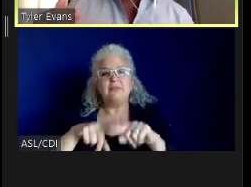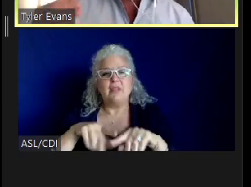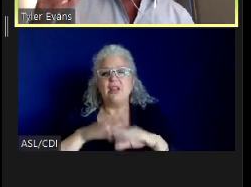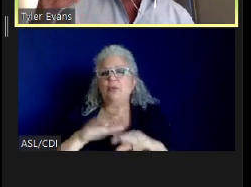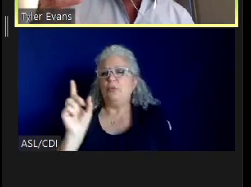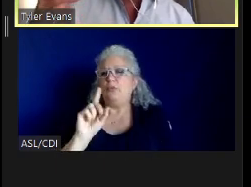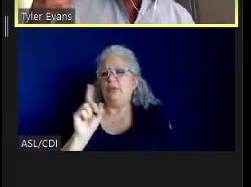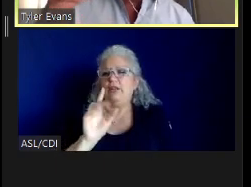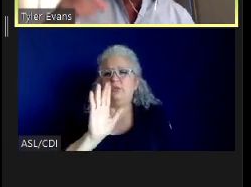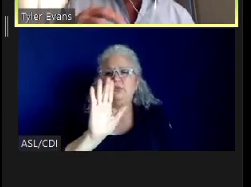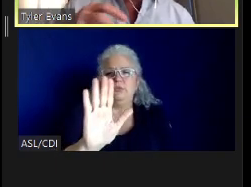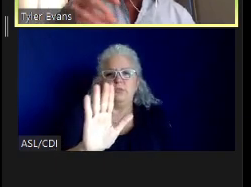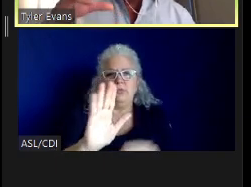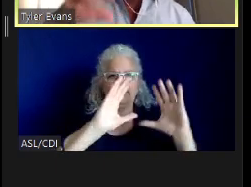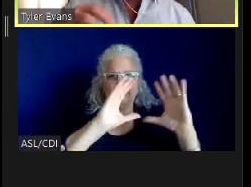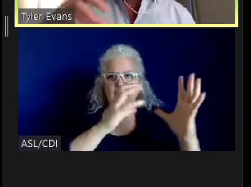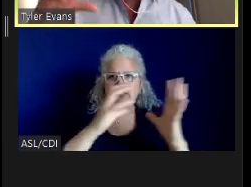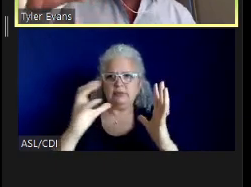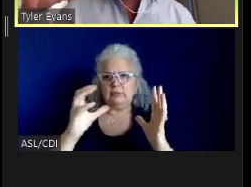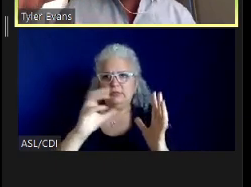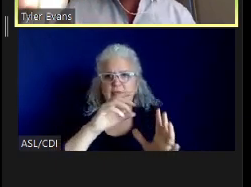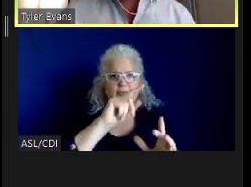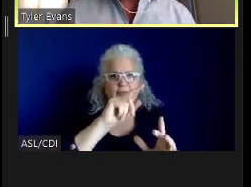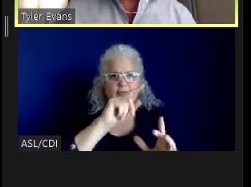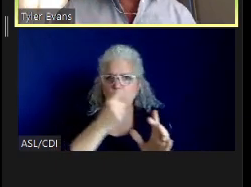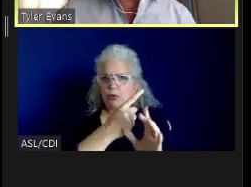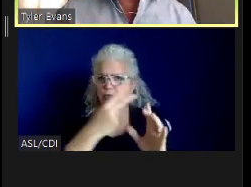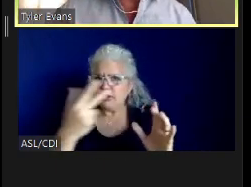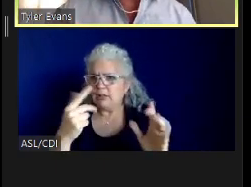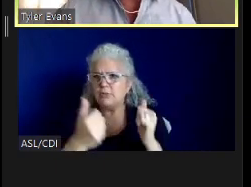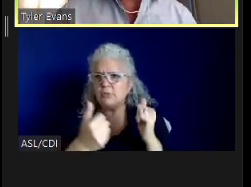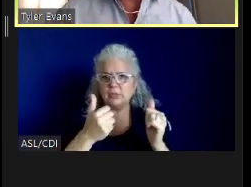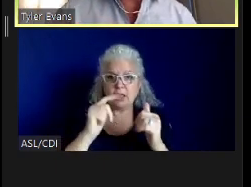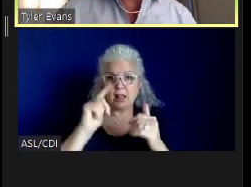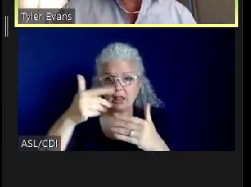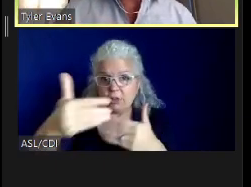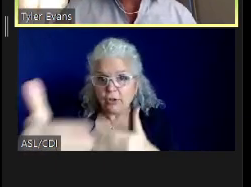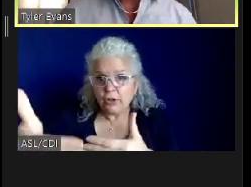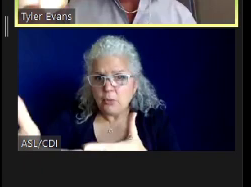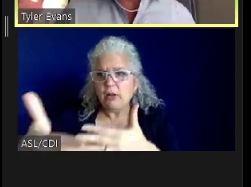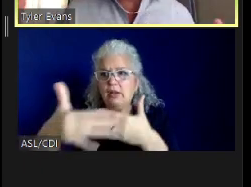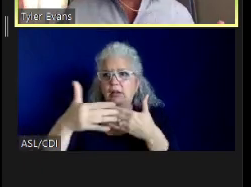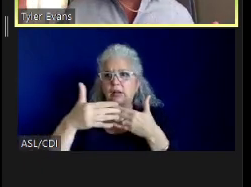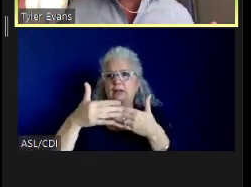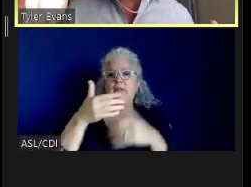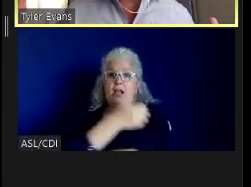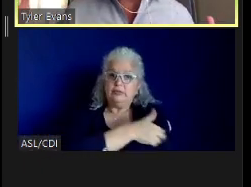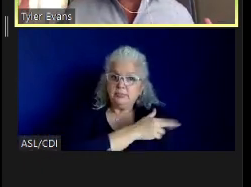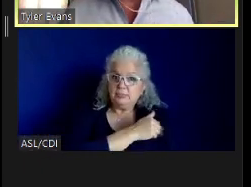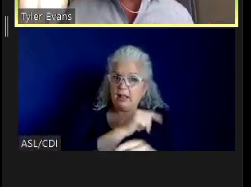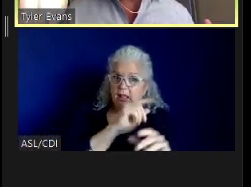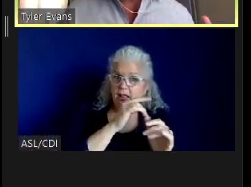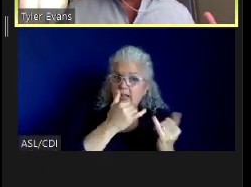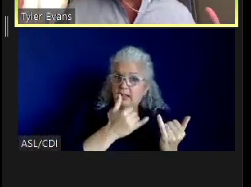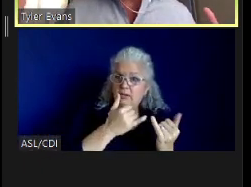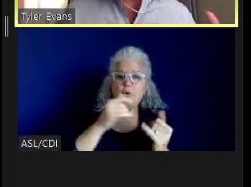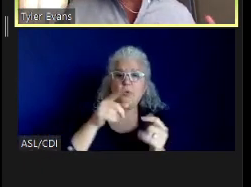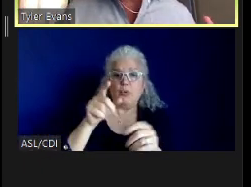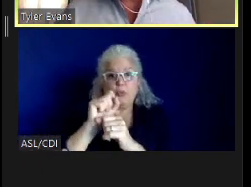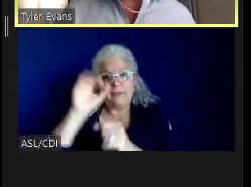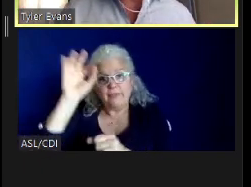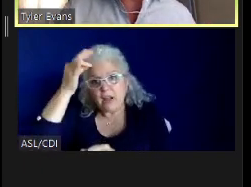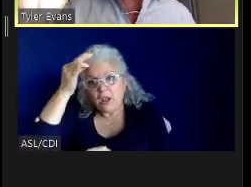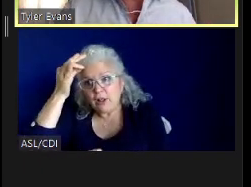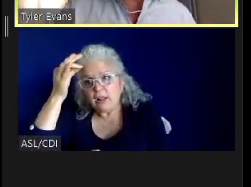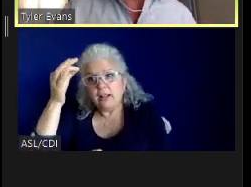later phases are really kind of working with our hospital partners, working with our federally qualified health centers, working with our clinical partners in general. Might